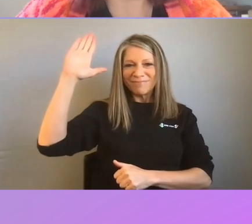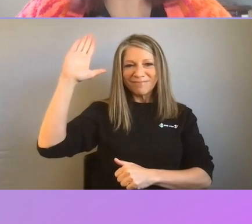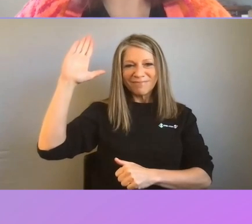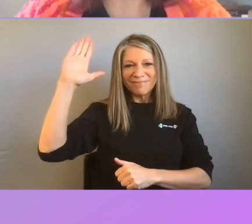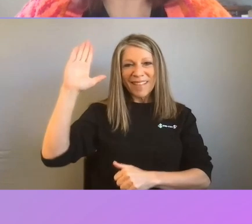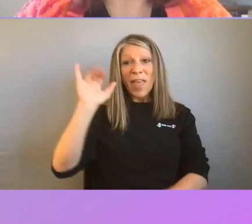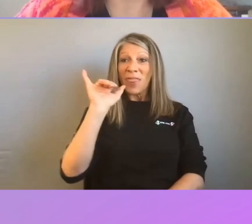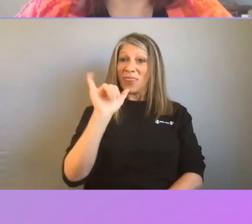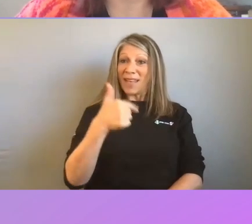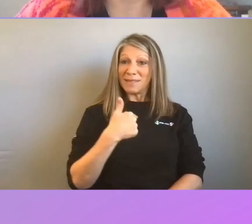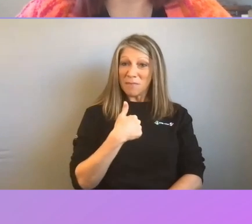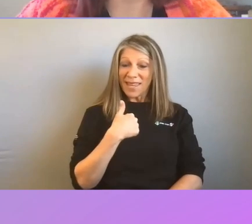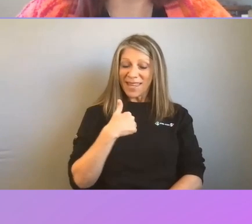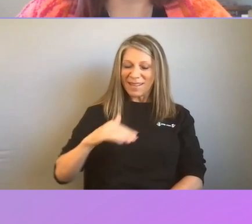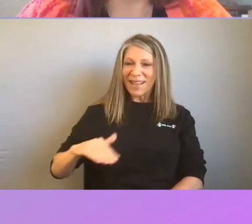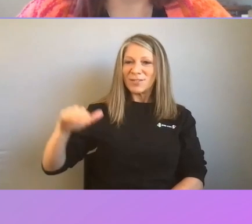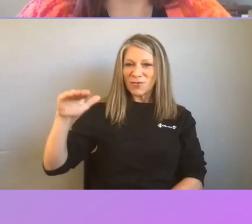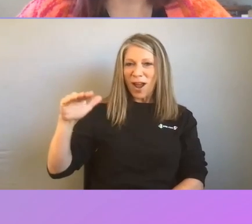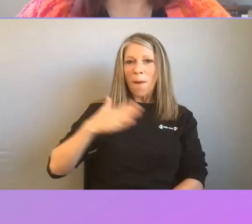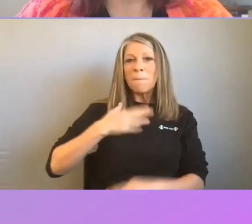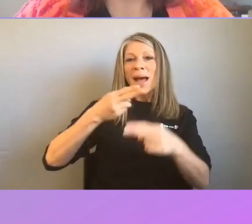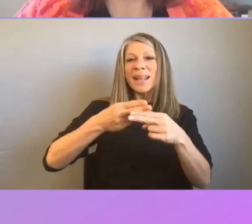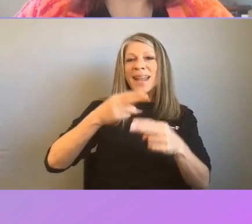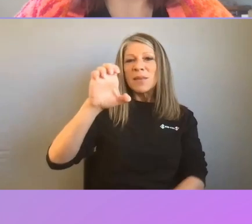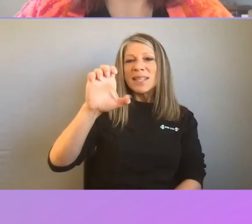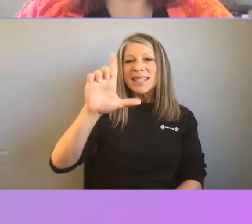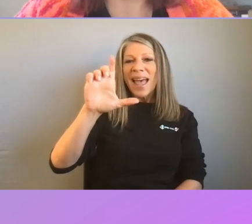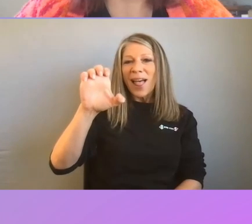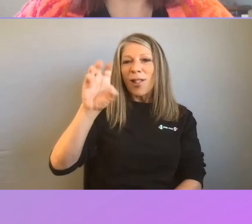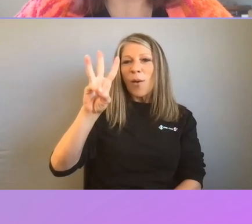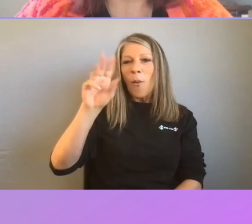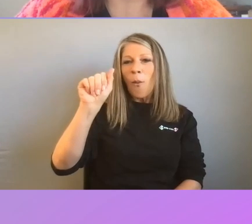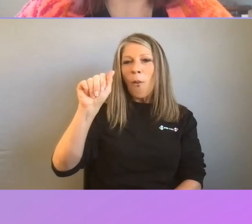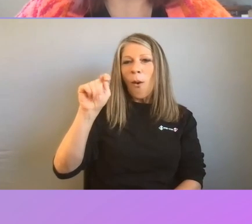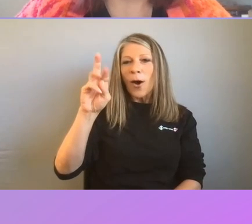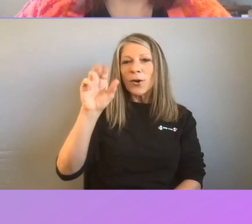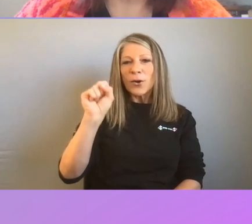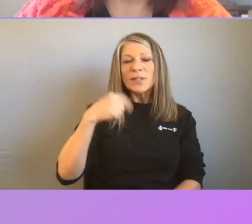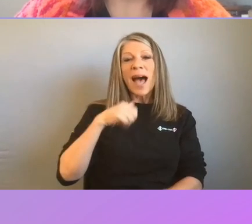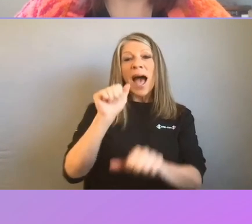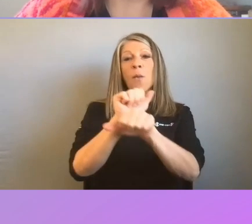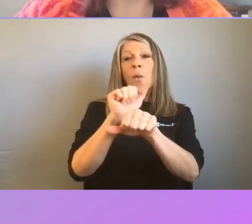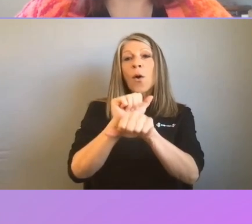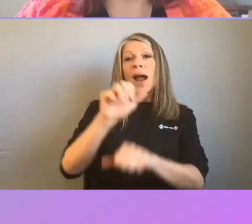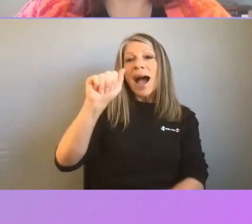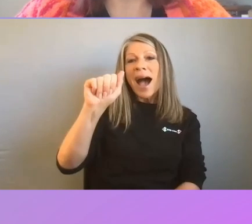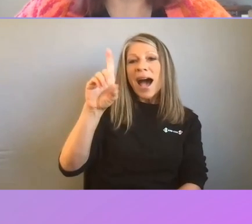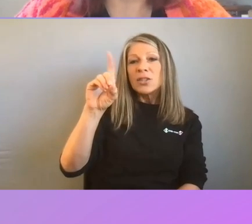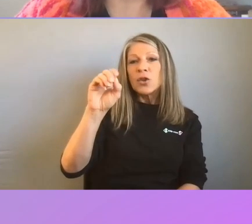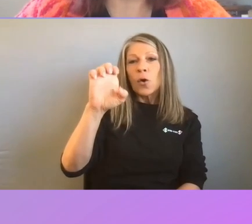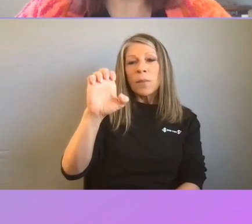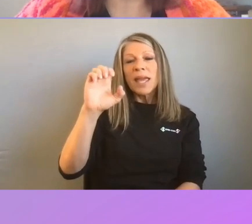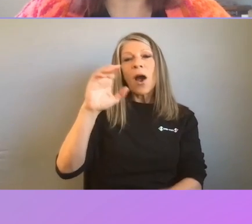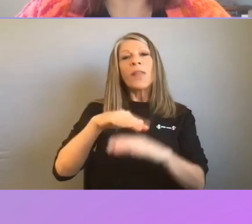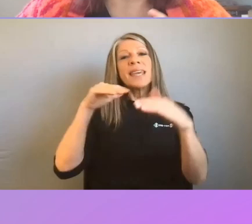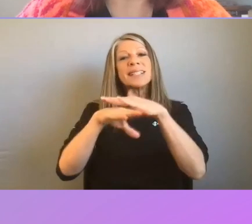and that's me as a child. My name is Elle Waters, and I work at Adobe on the accessibility team.